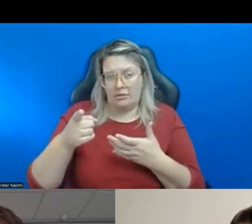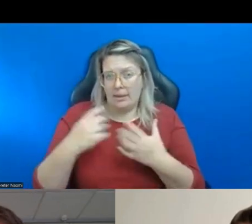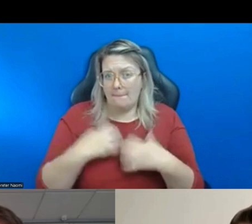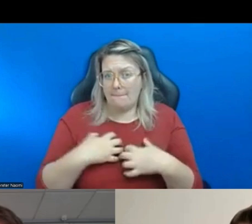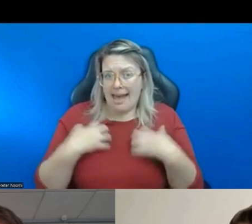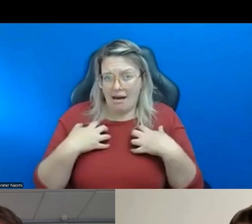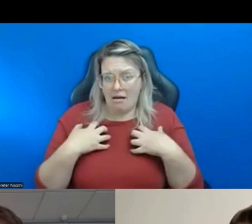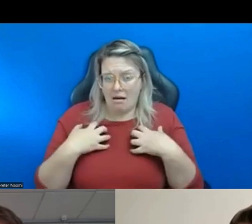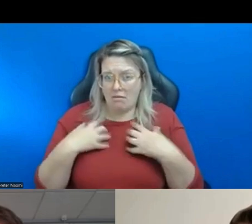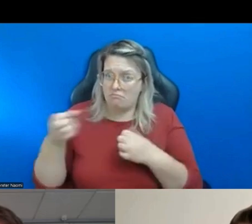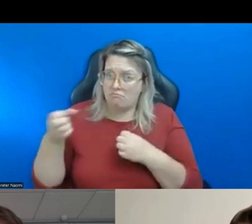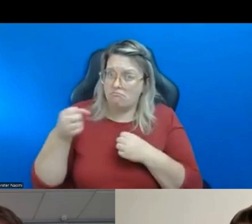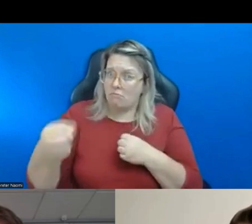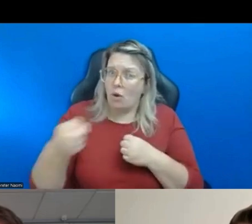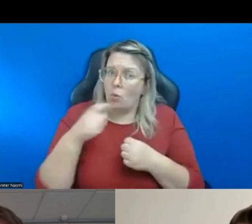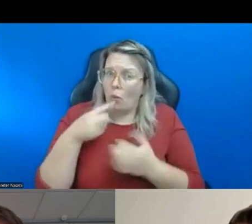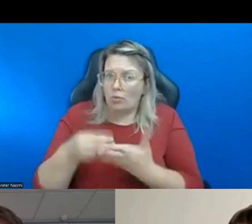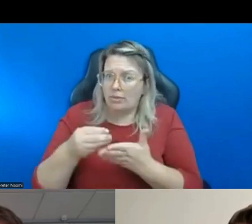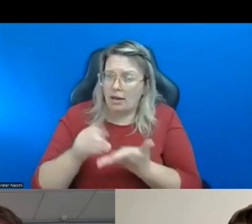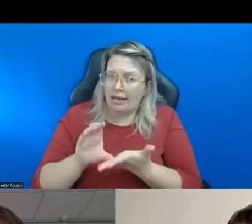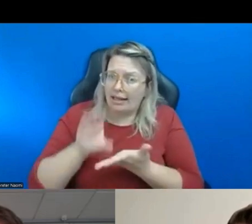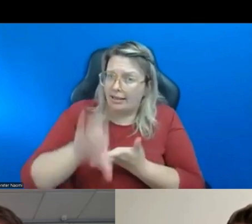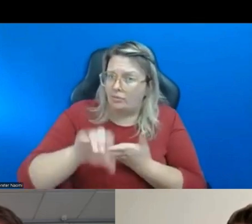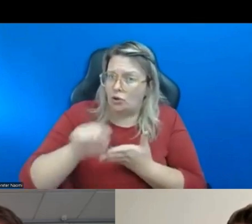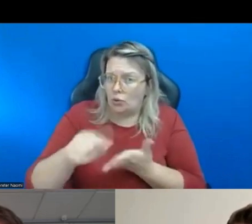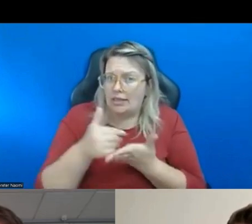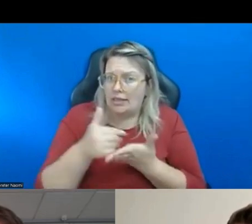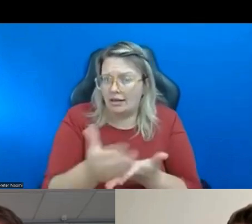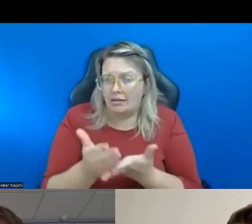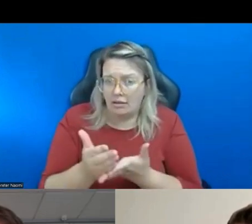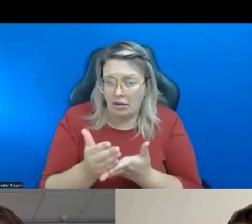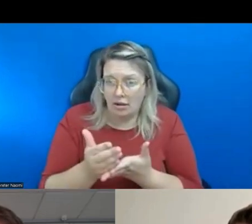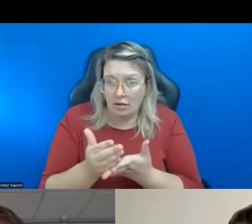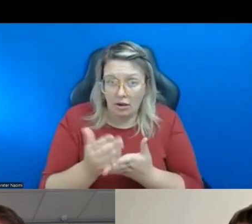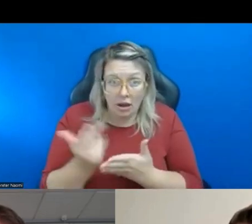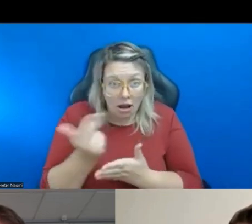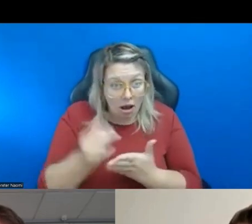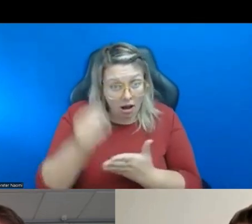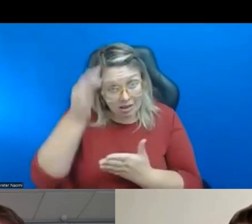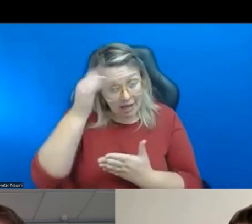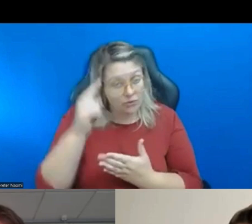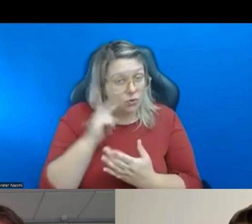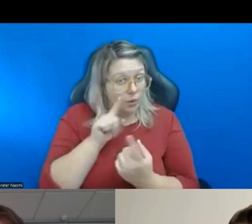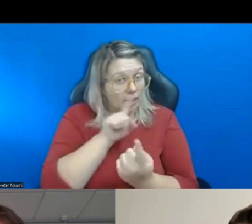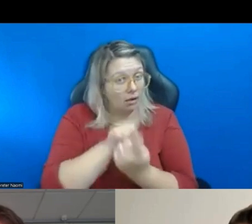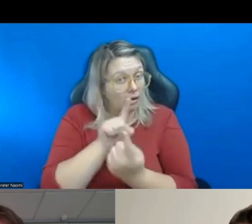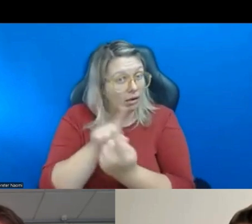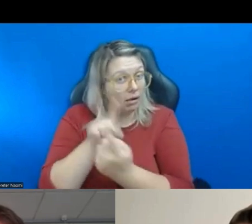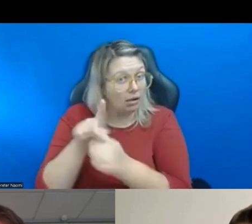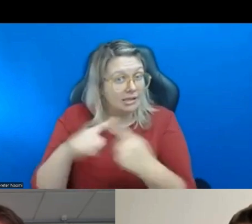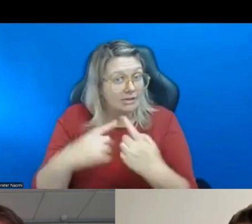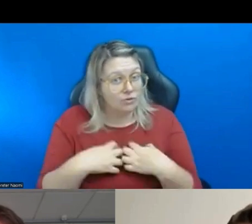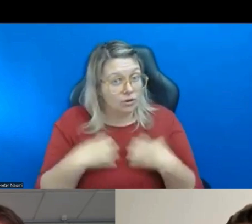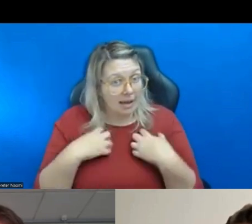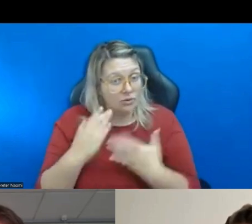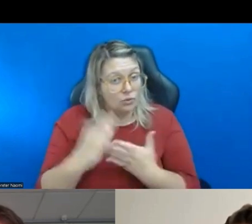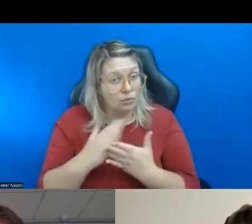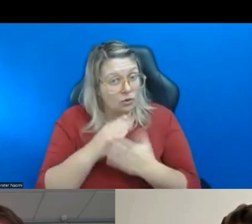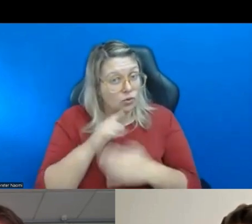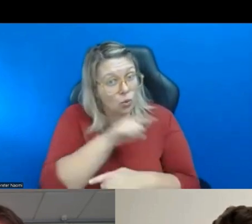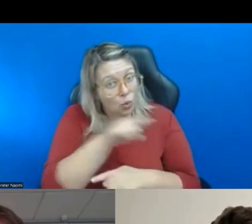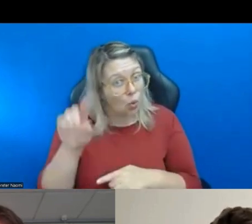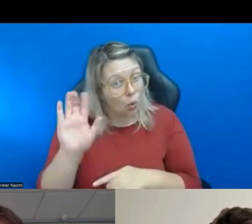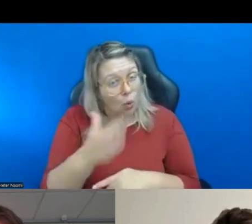sector. Will Arts Council be talking with every mayor to get them to think about culture? Or is